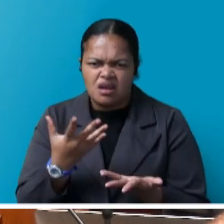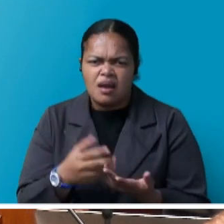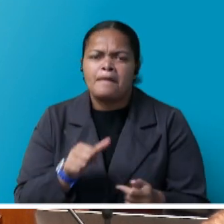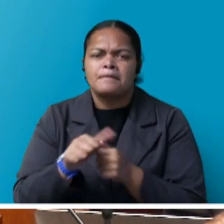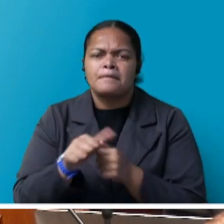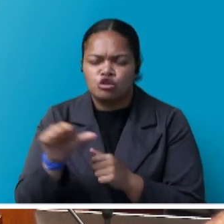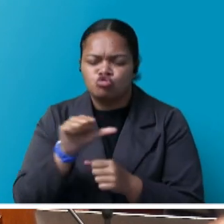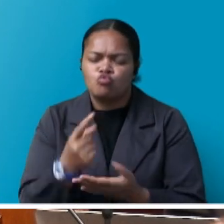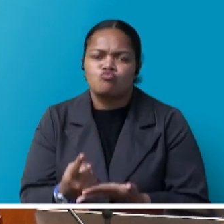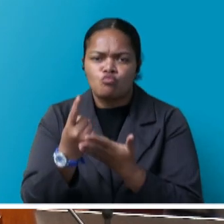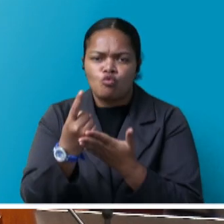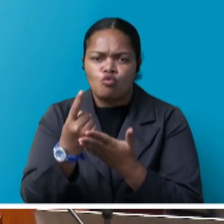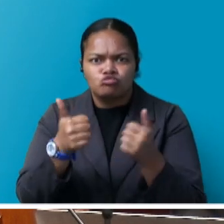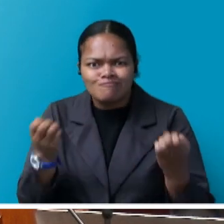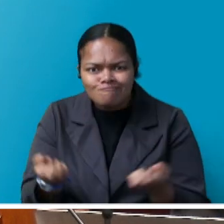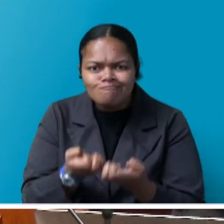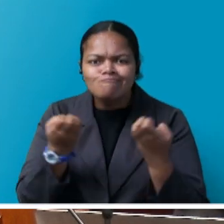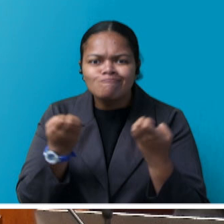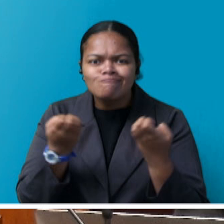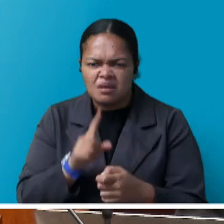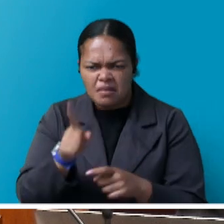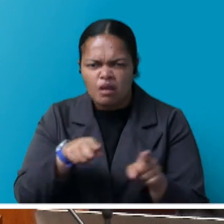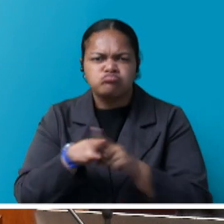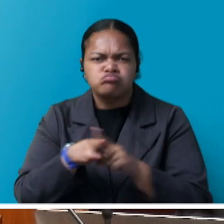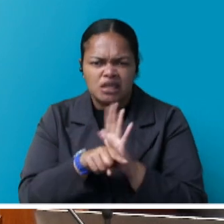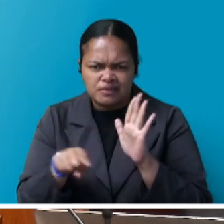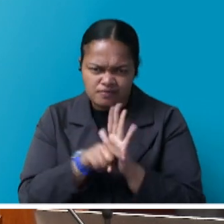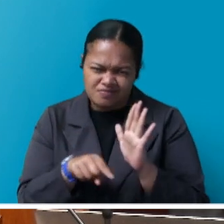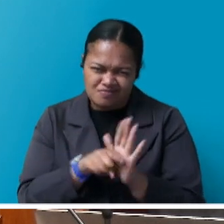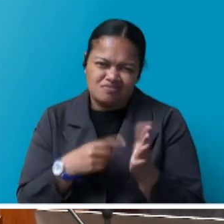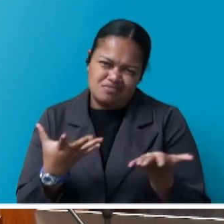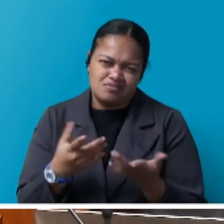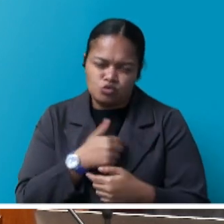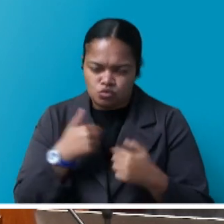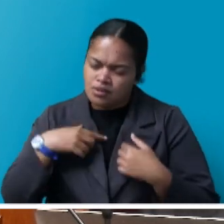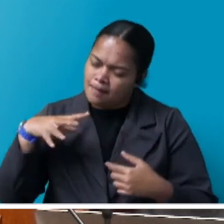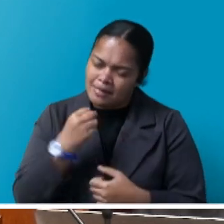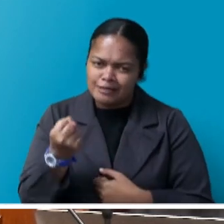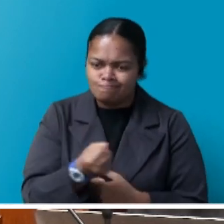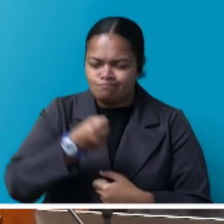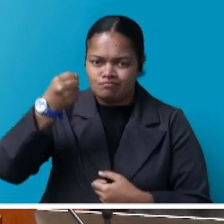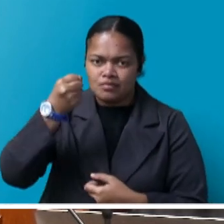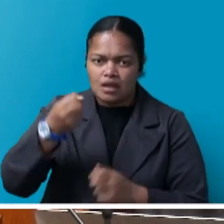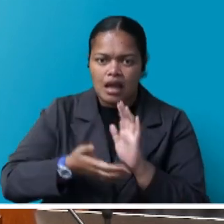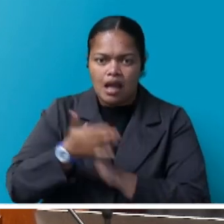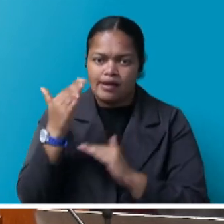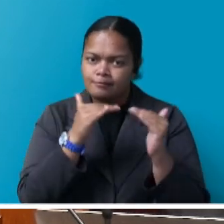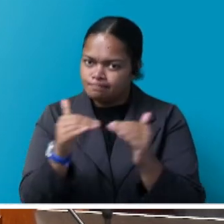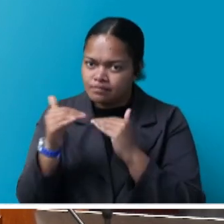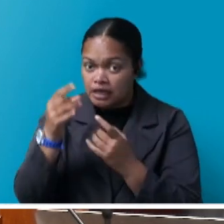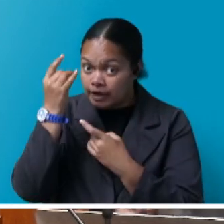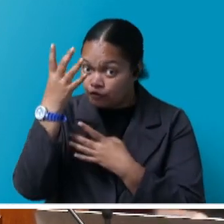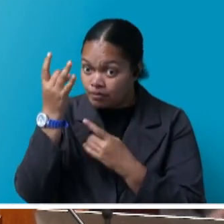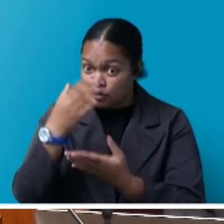discussions. Leadership comes with responsibility, and we must hold ourselves to the highest standards, ensuring that the information we share is